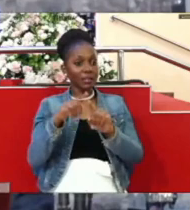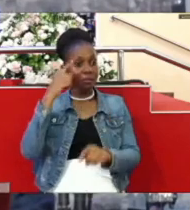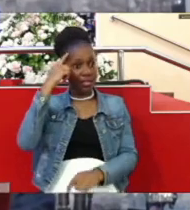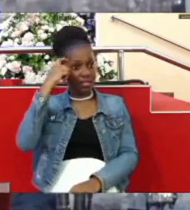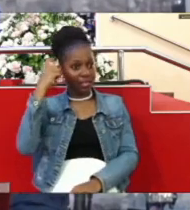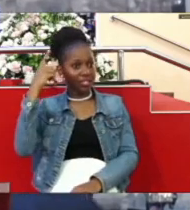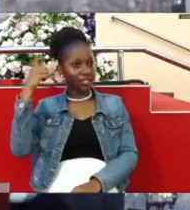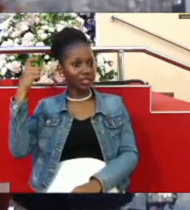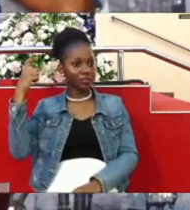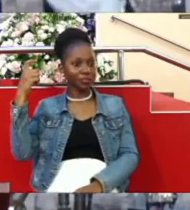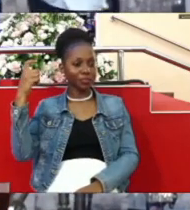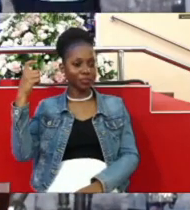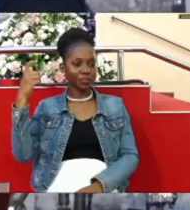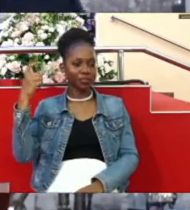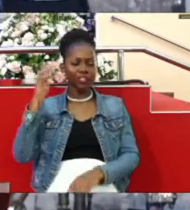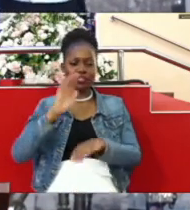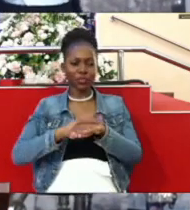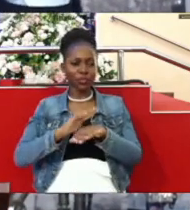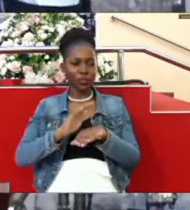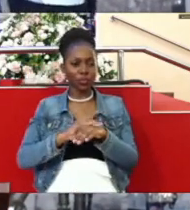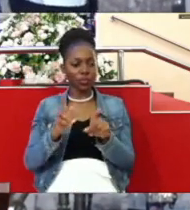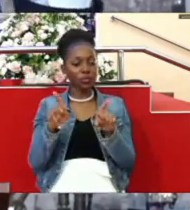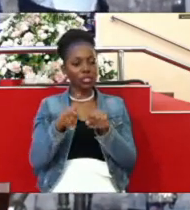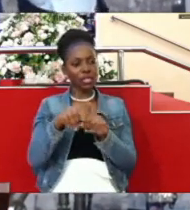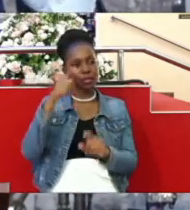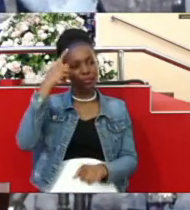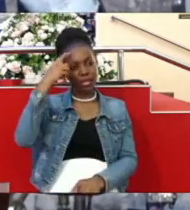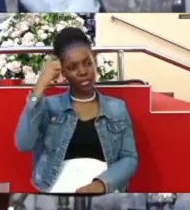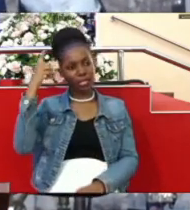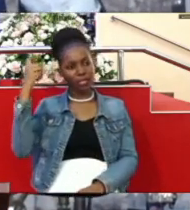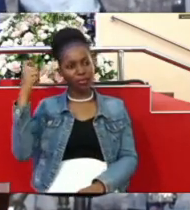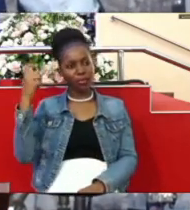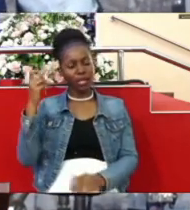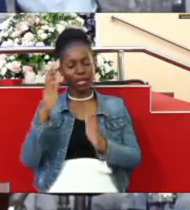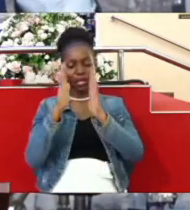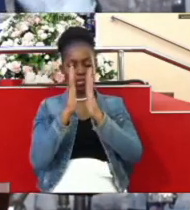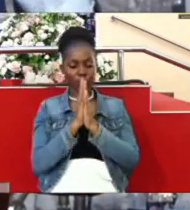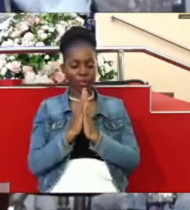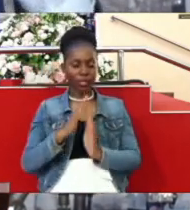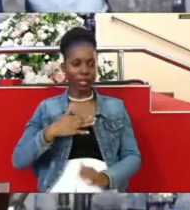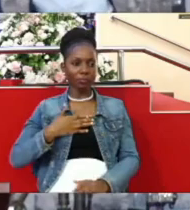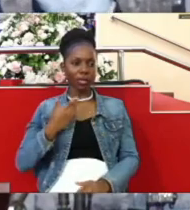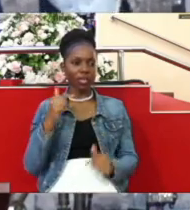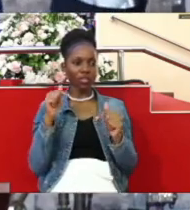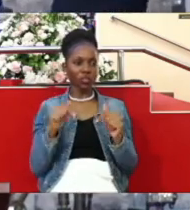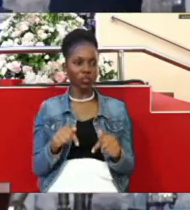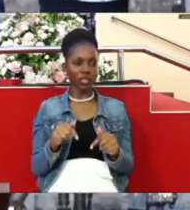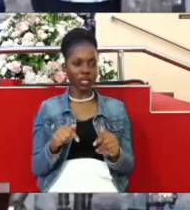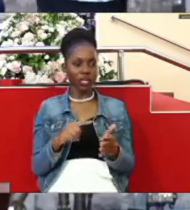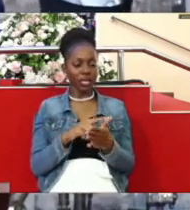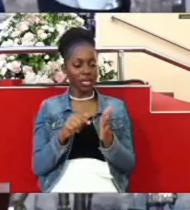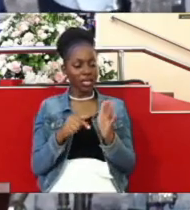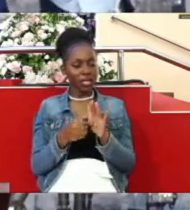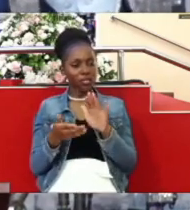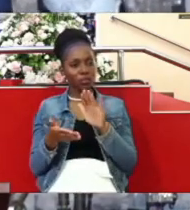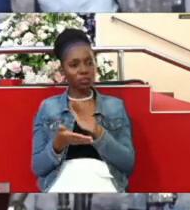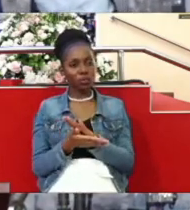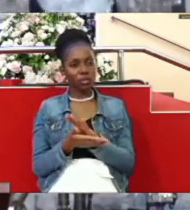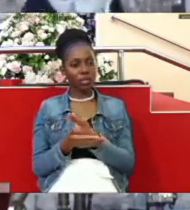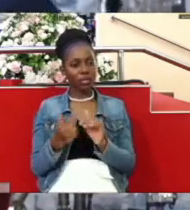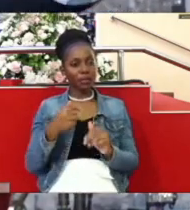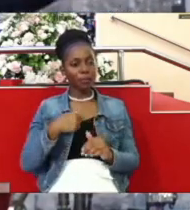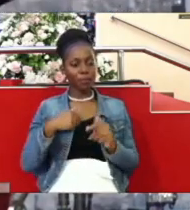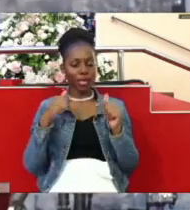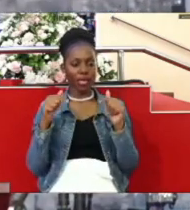utahisi kana kwamba unaota. And that is my prayer today. Na hilo ndio ombi langu. This morning I am here. Mimi niko